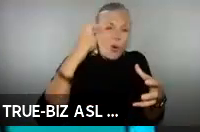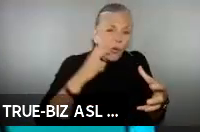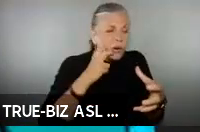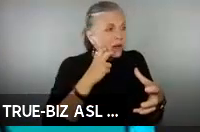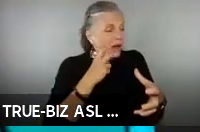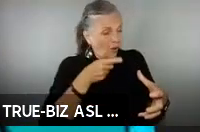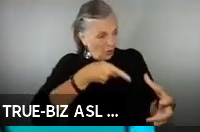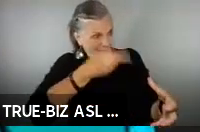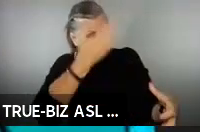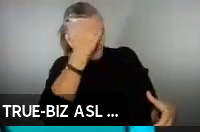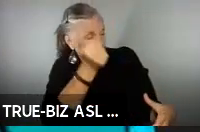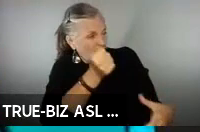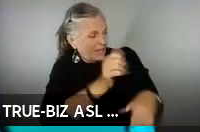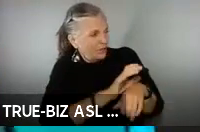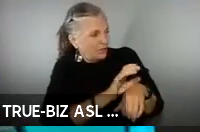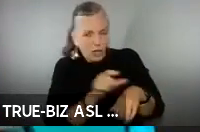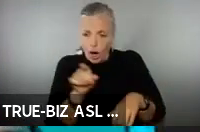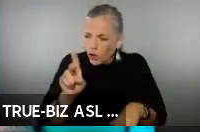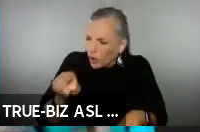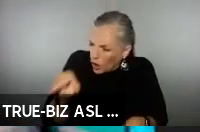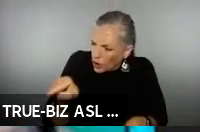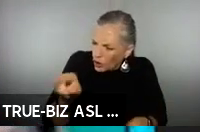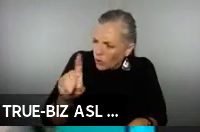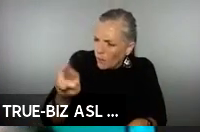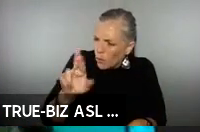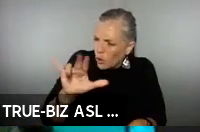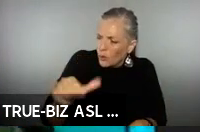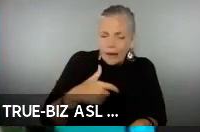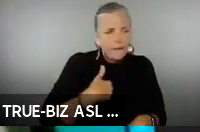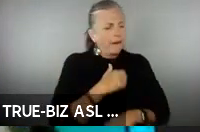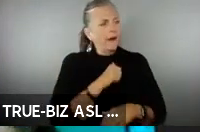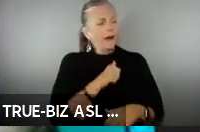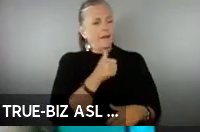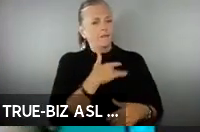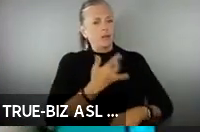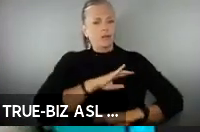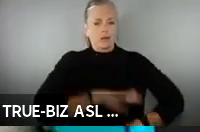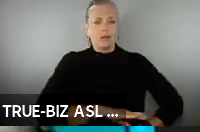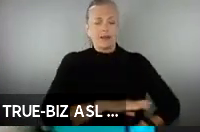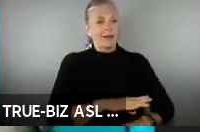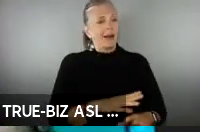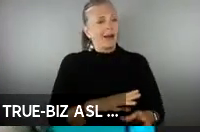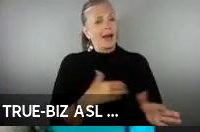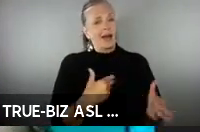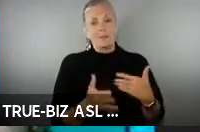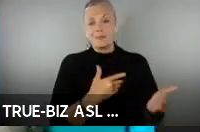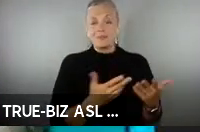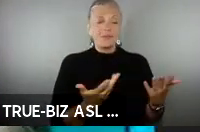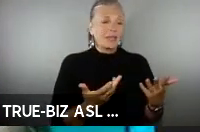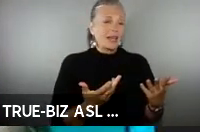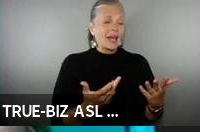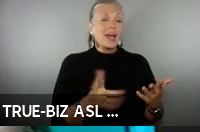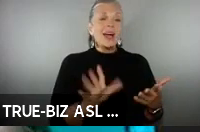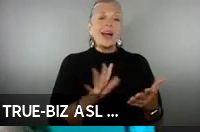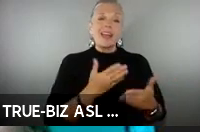Mercury? Absurd. I'm not toxic in the least. Yes, after all, humans are made of blood, flesh, and